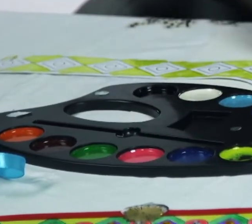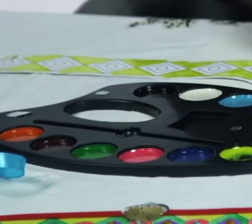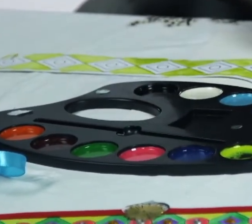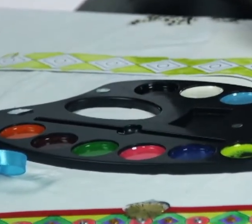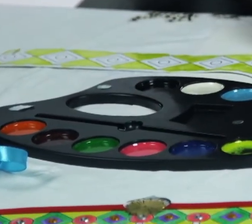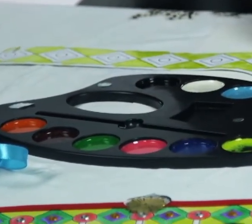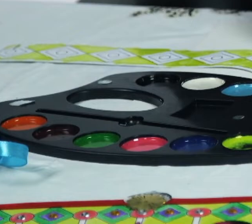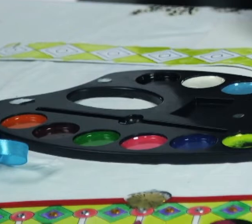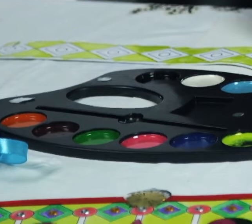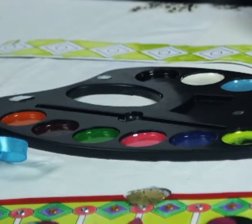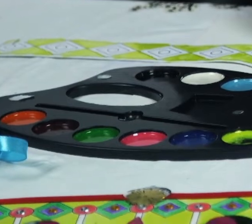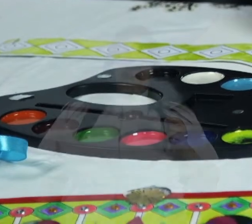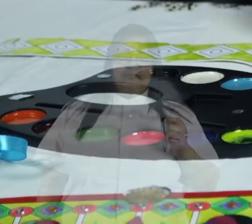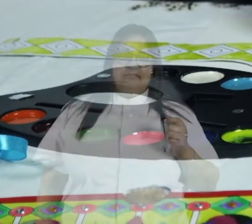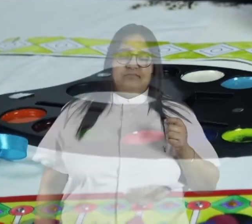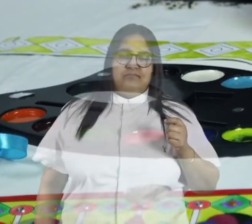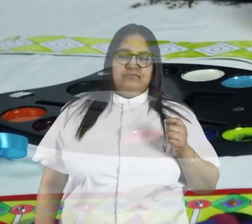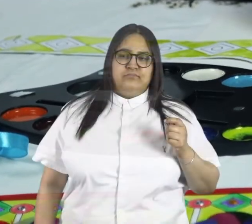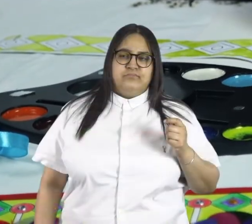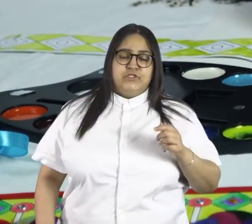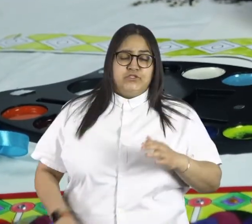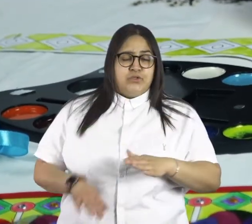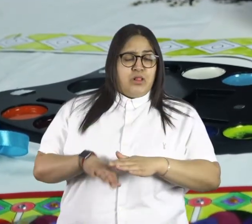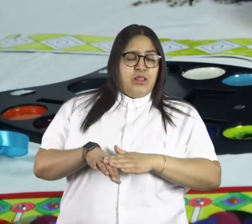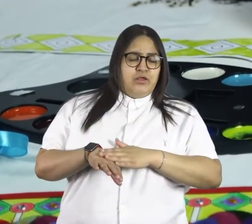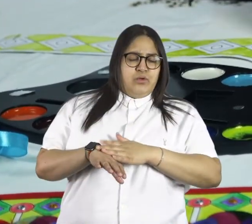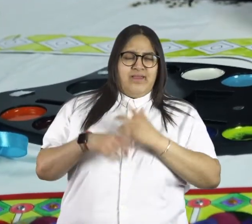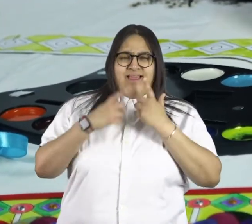And just carefully and slowly